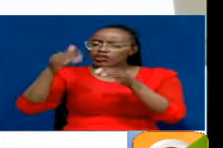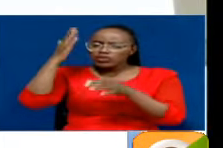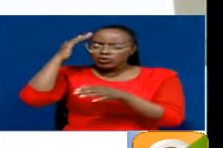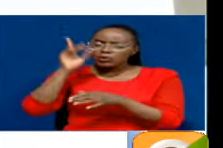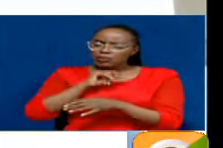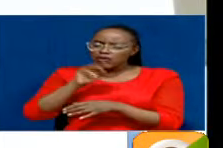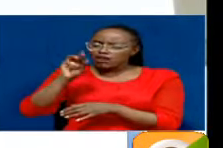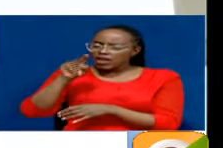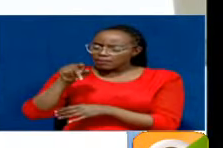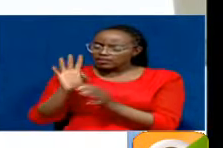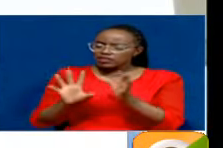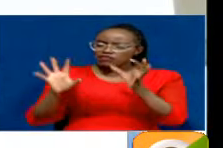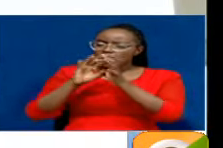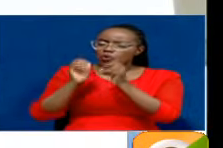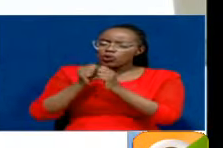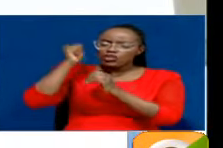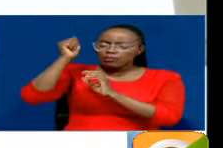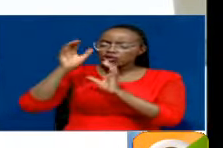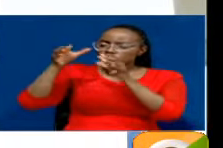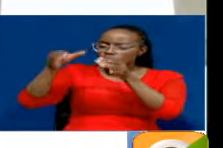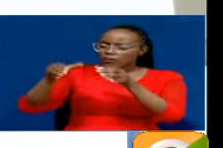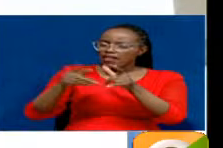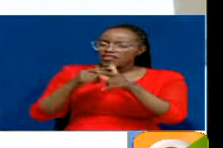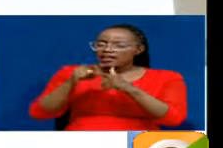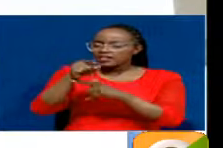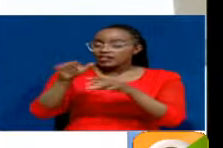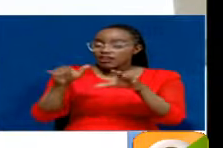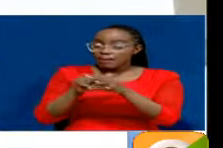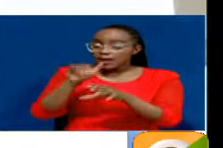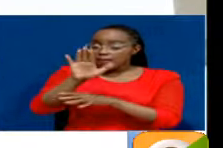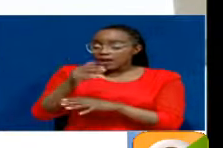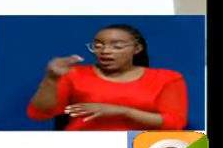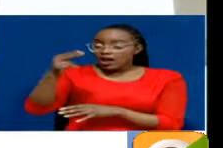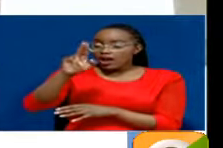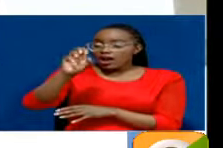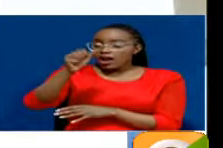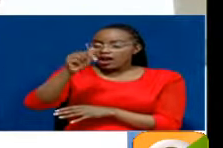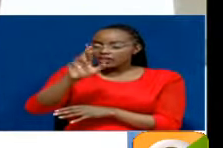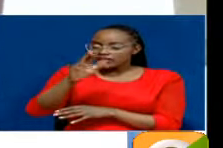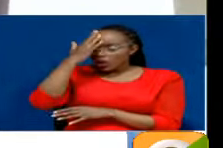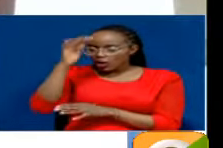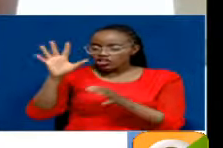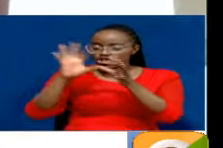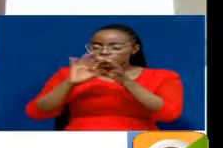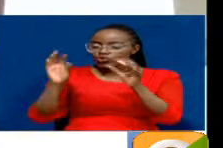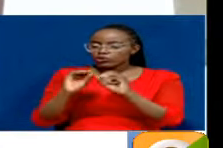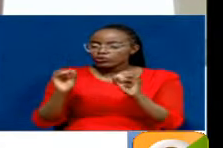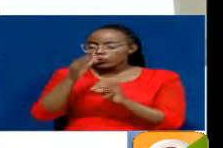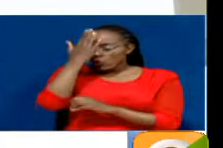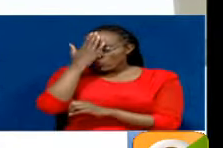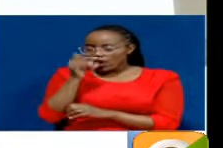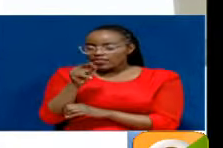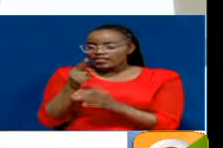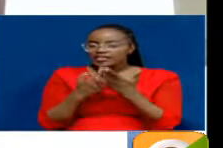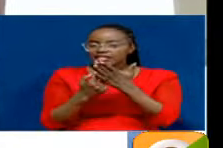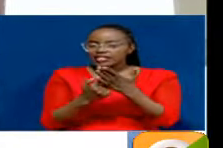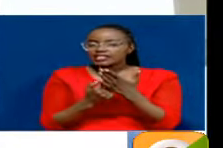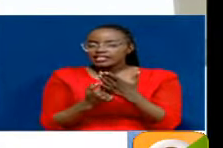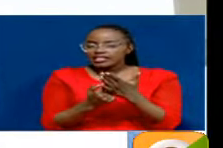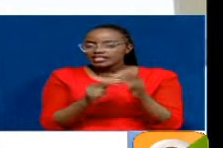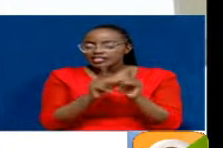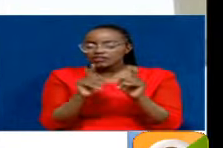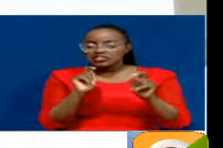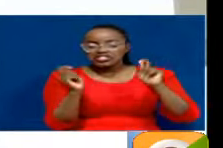very well Moses Kure was affiliated with a political party, and he was member of your house relation, why didn't you join them? So because this discussion is